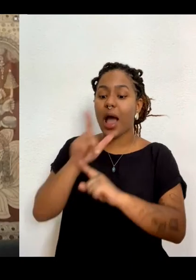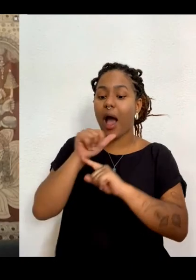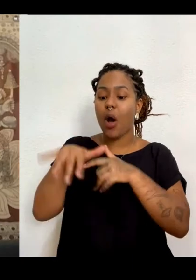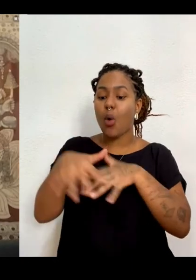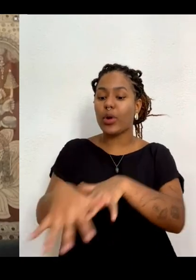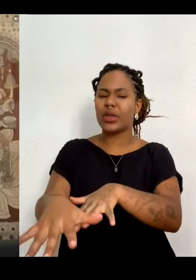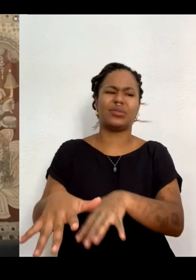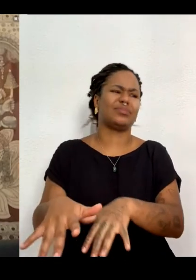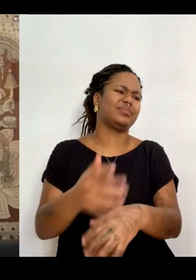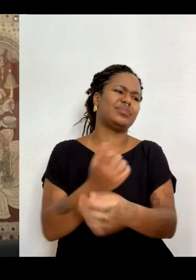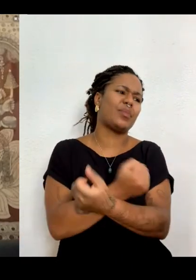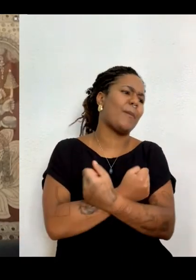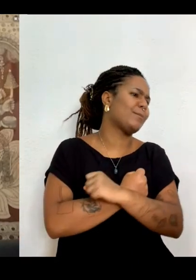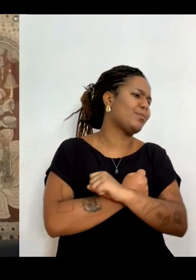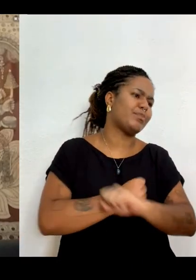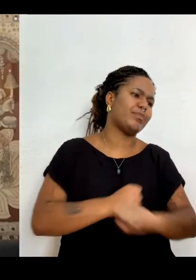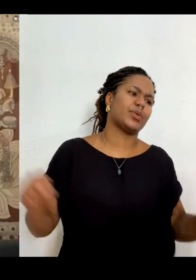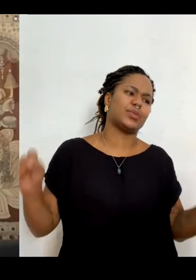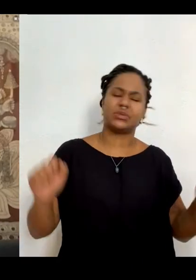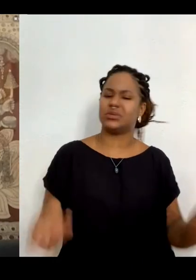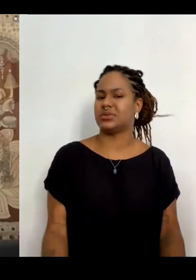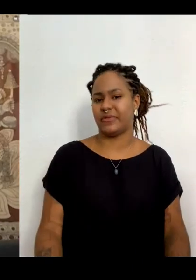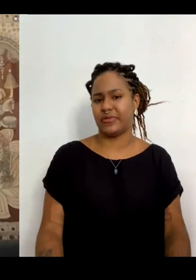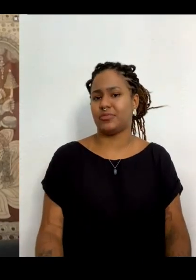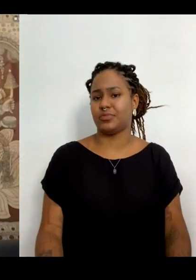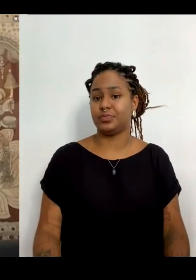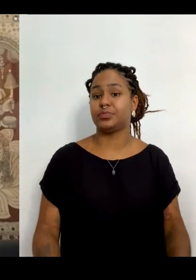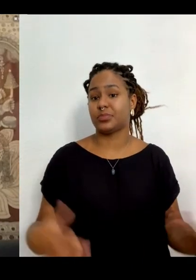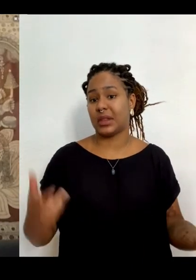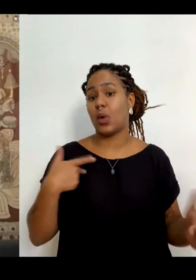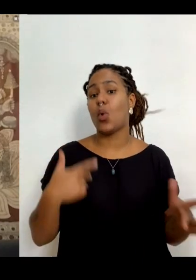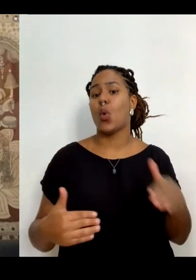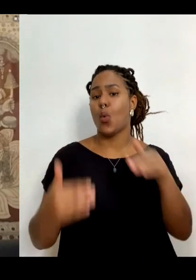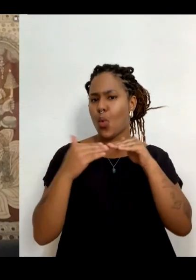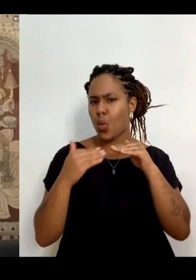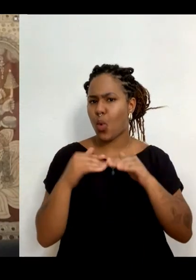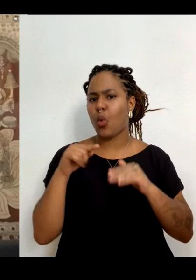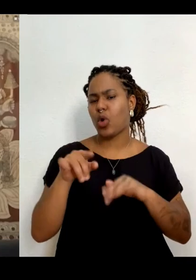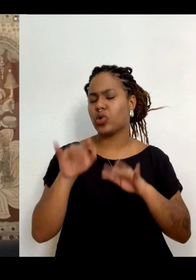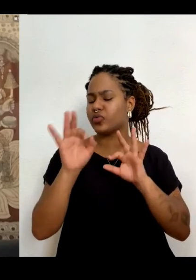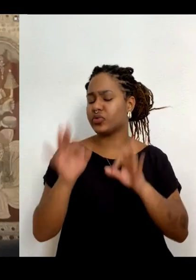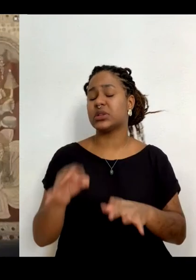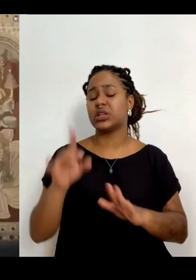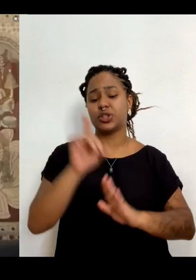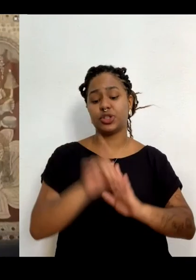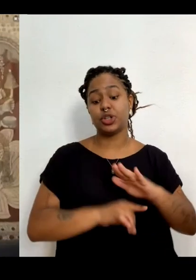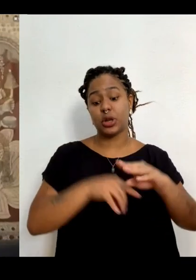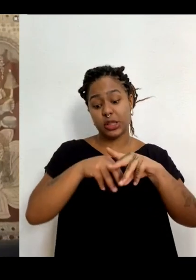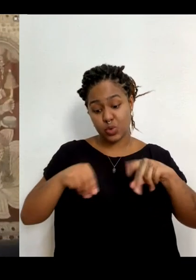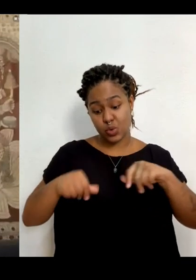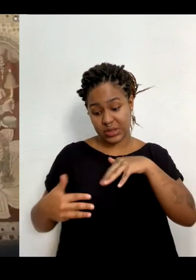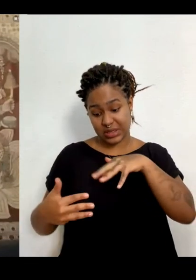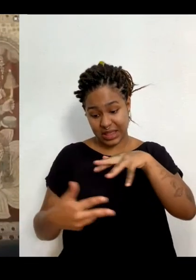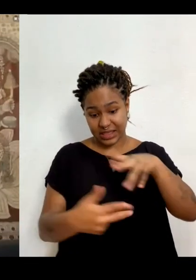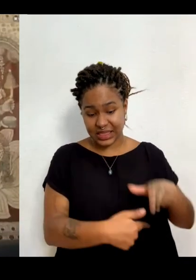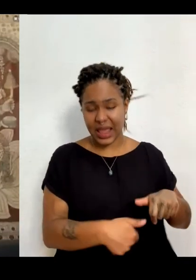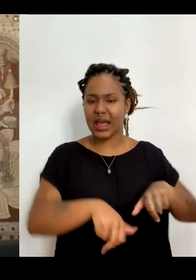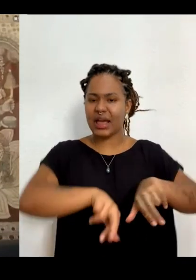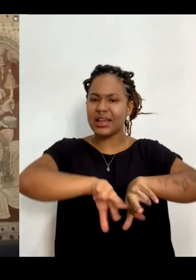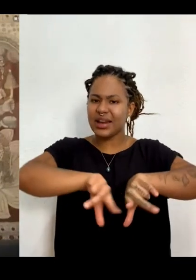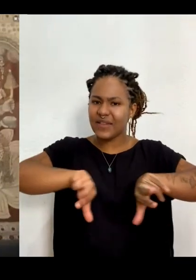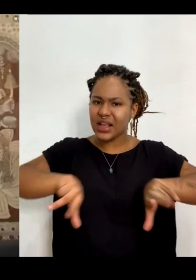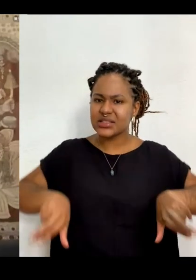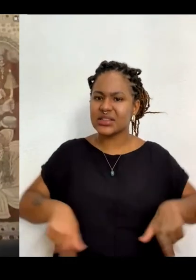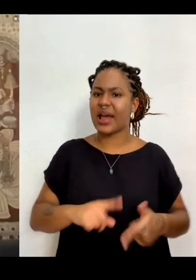so yeah I I totally agree with you that rights of the Earth are rights of the Earth in her diversity her uniqueness her autonomy and our